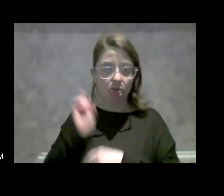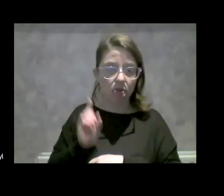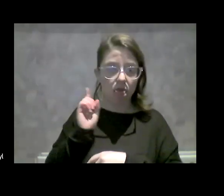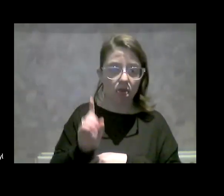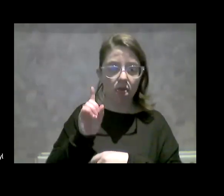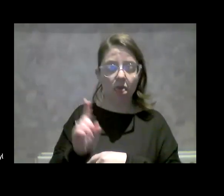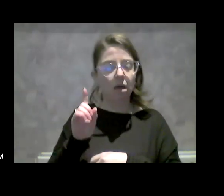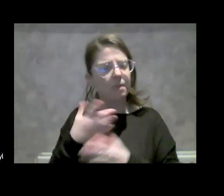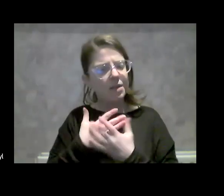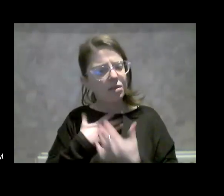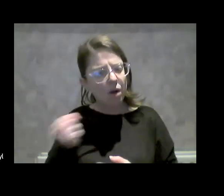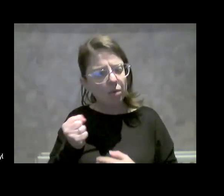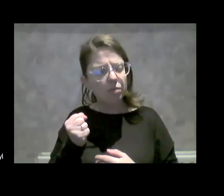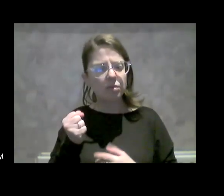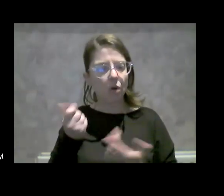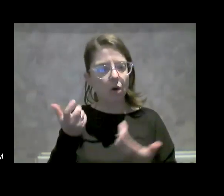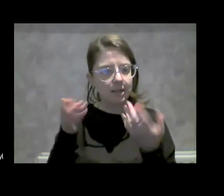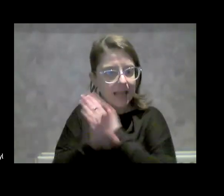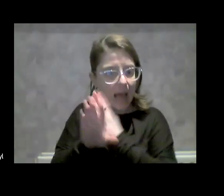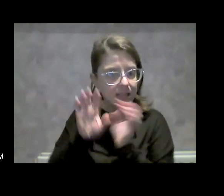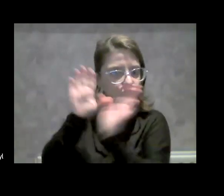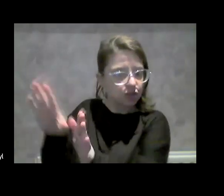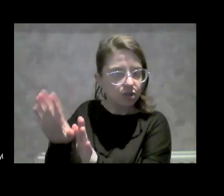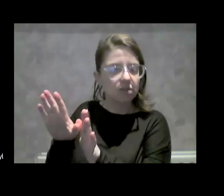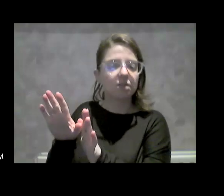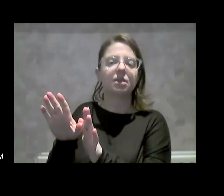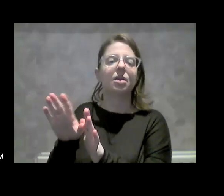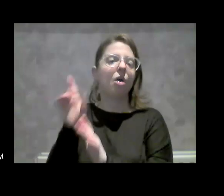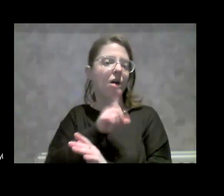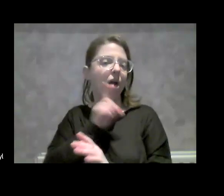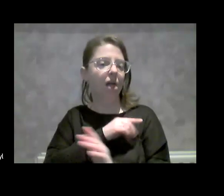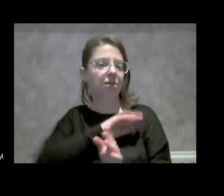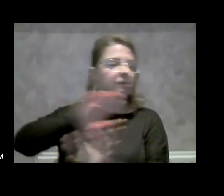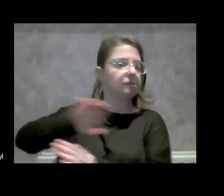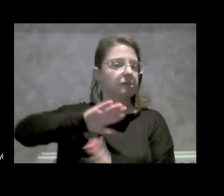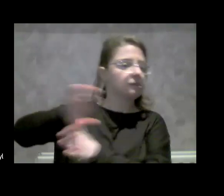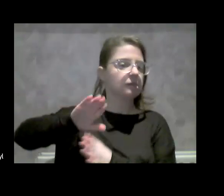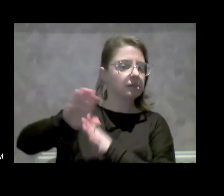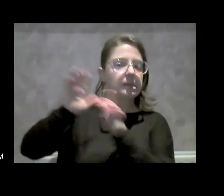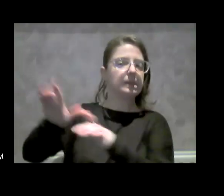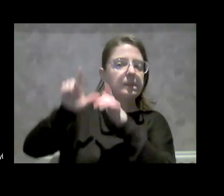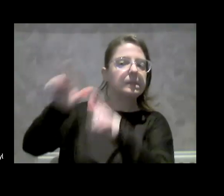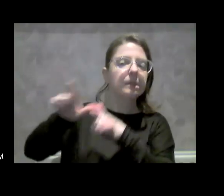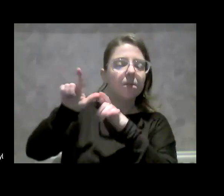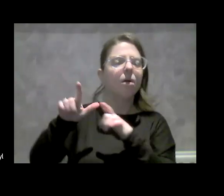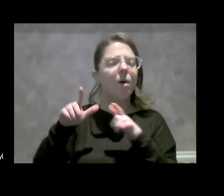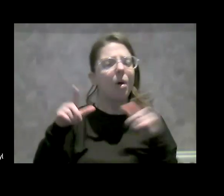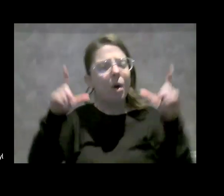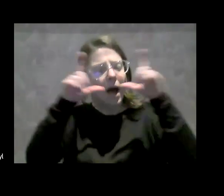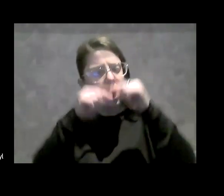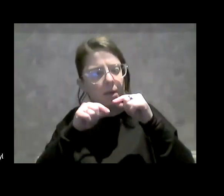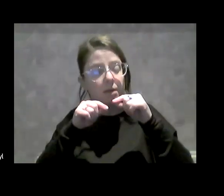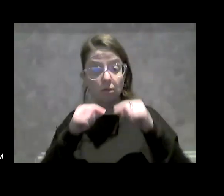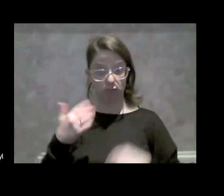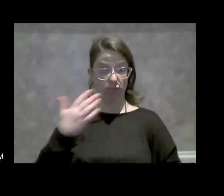we been stolen, stashed, an ambush of hoydens, hijacked, or hibernating, or just like